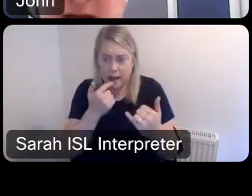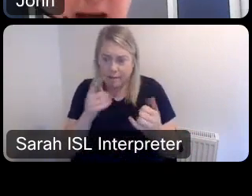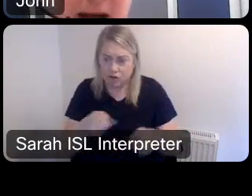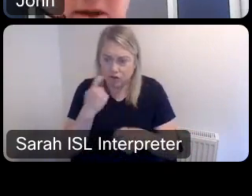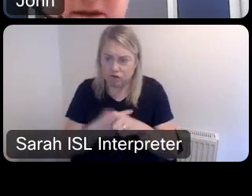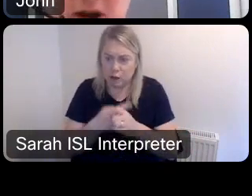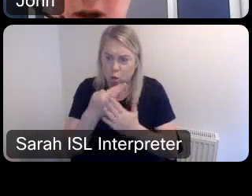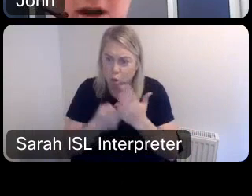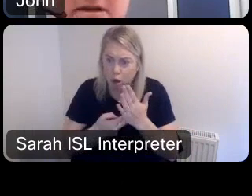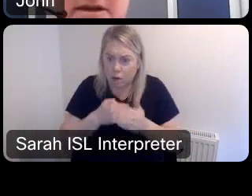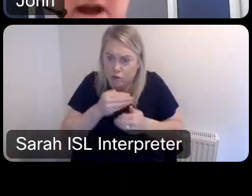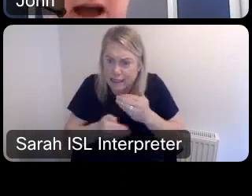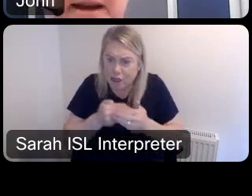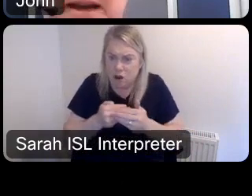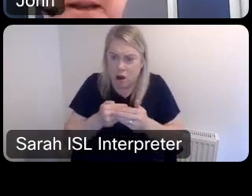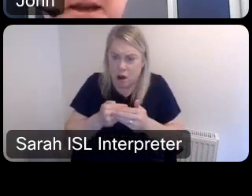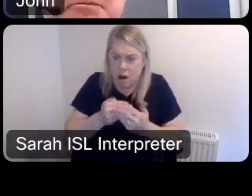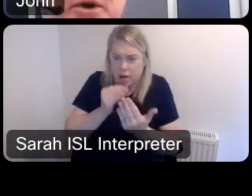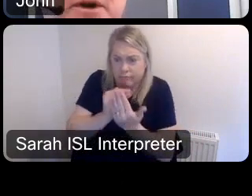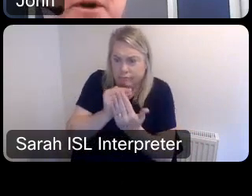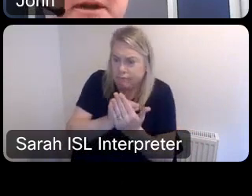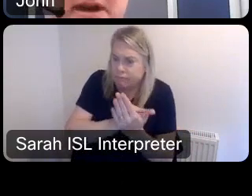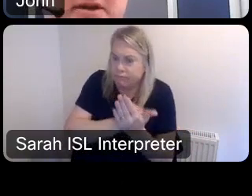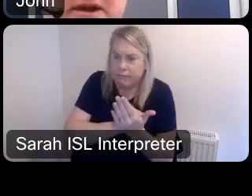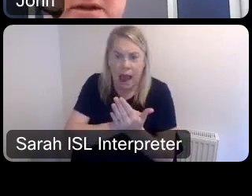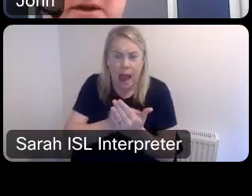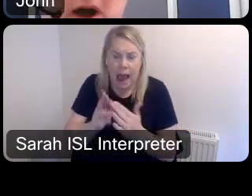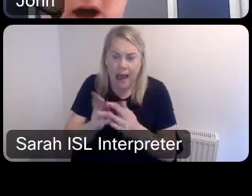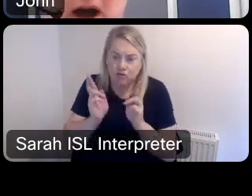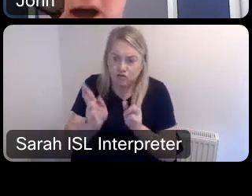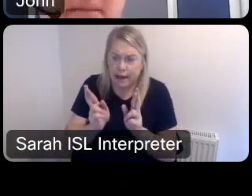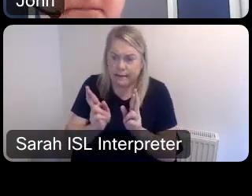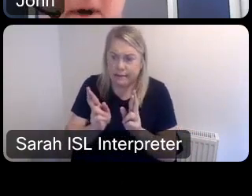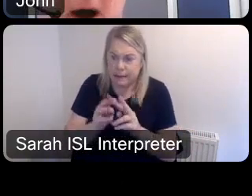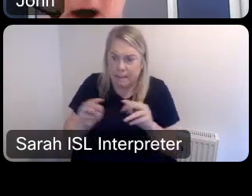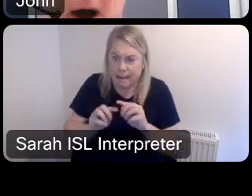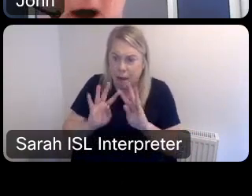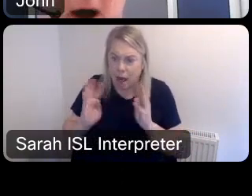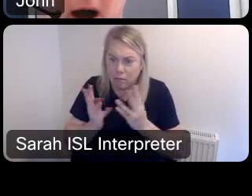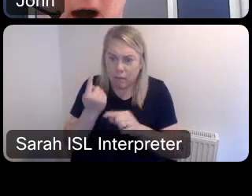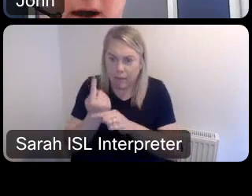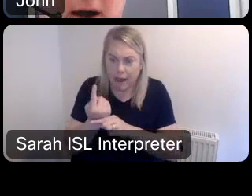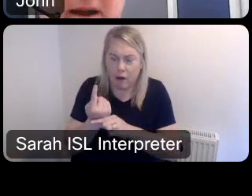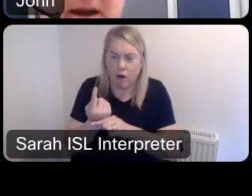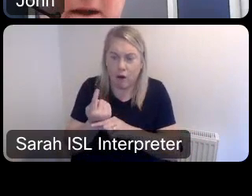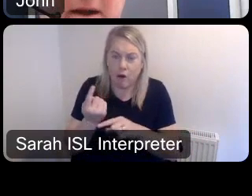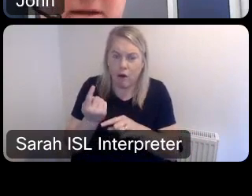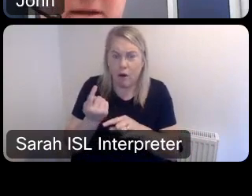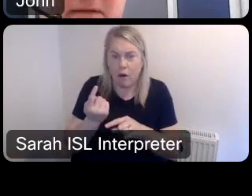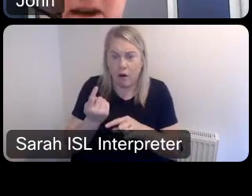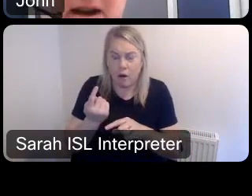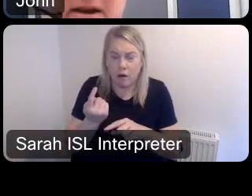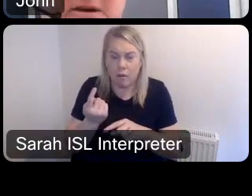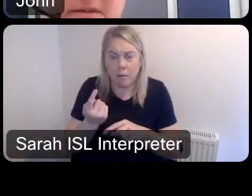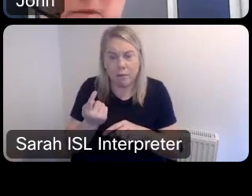procedures, pathways, guidelines, and designated persons, I think, around this. So I think that's very